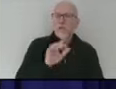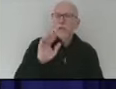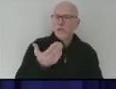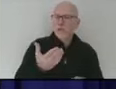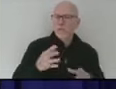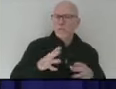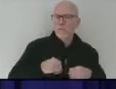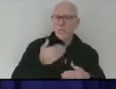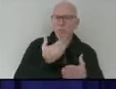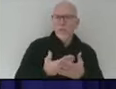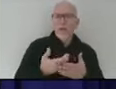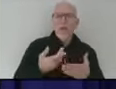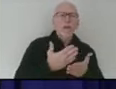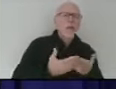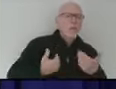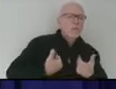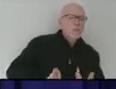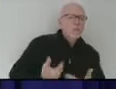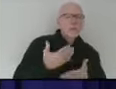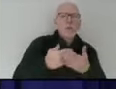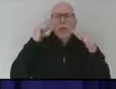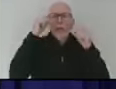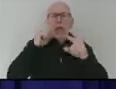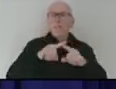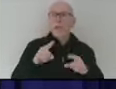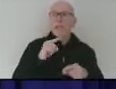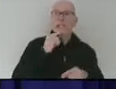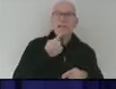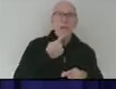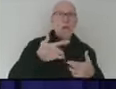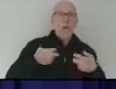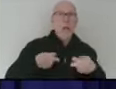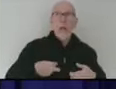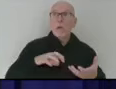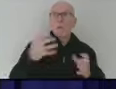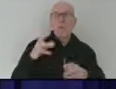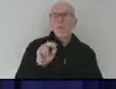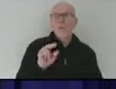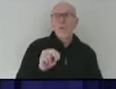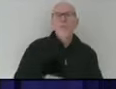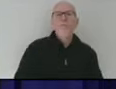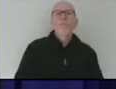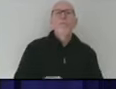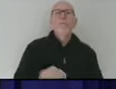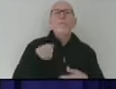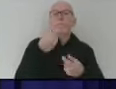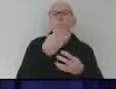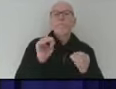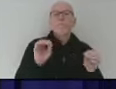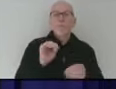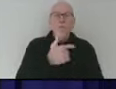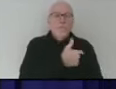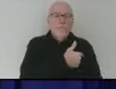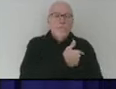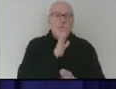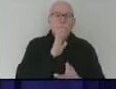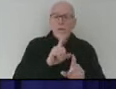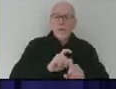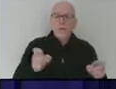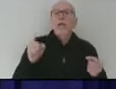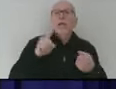by some recipients, but no serious safety issues were identified. We want Hoosiers to know that no COVID vaccine will be distributed until